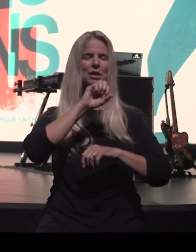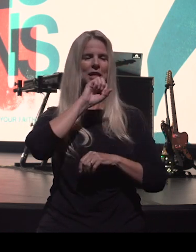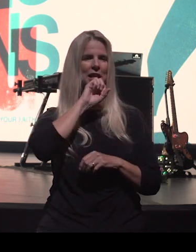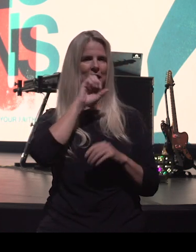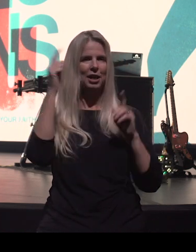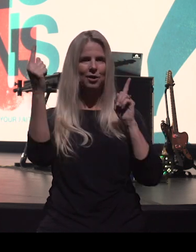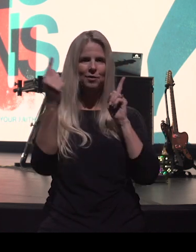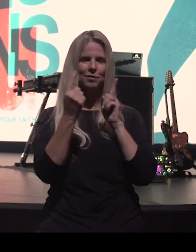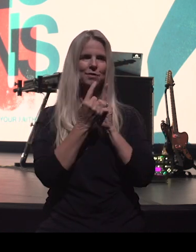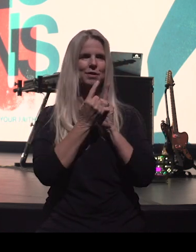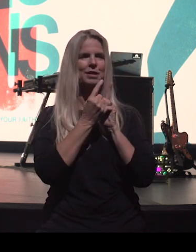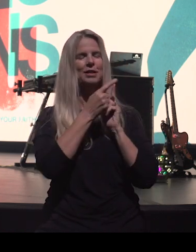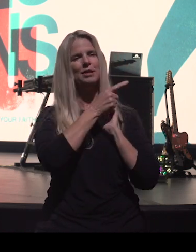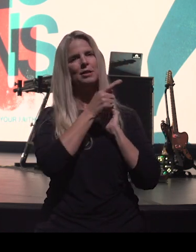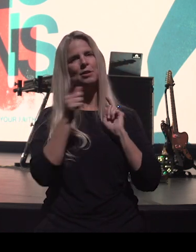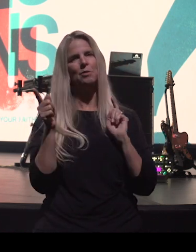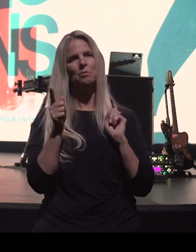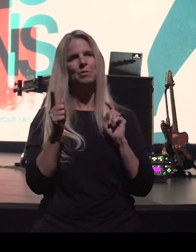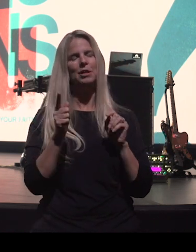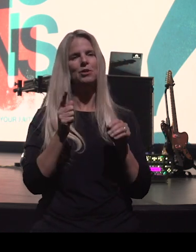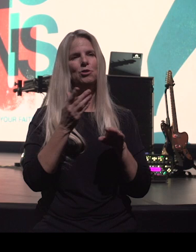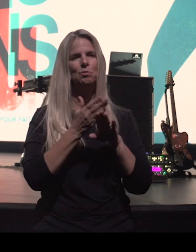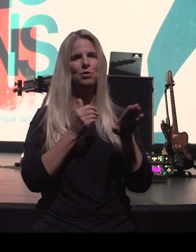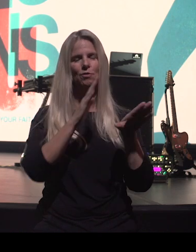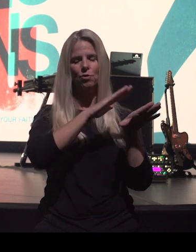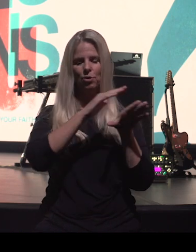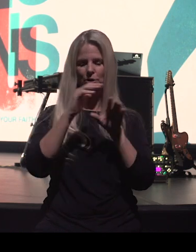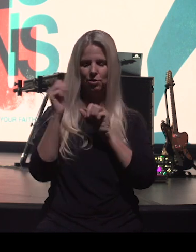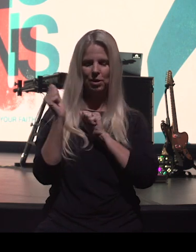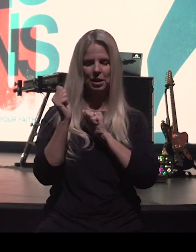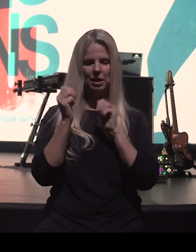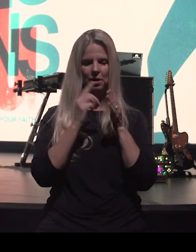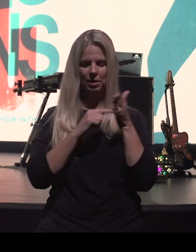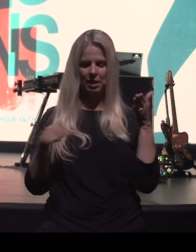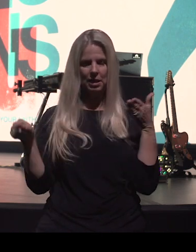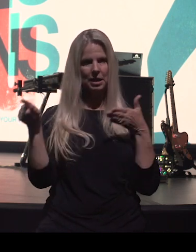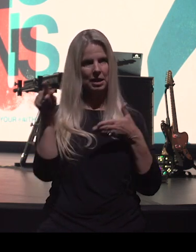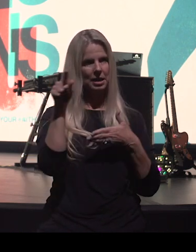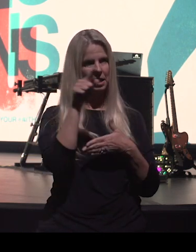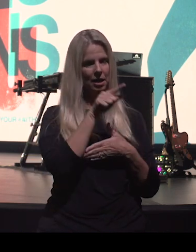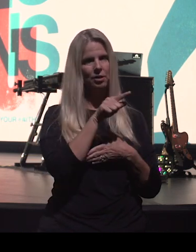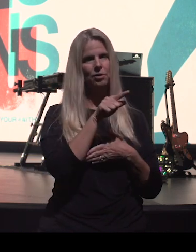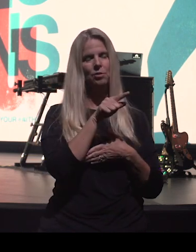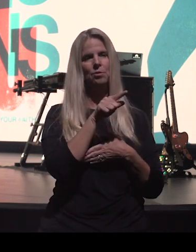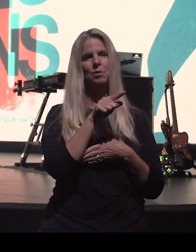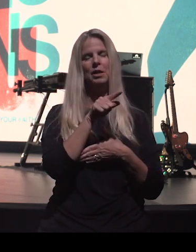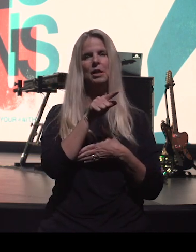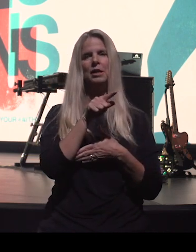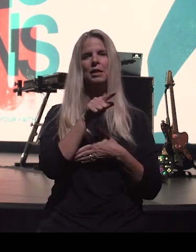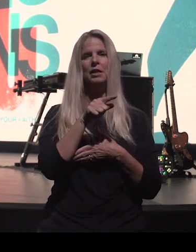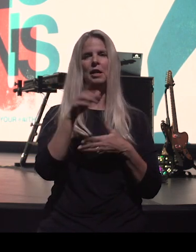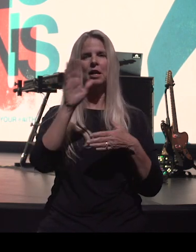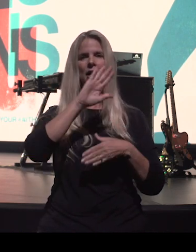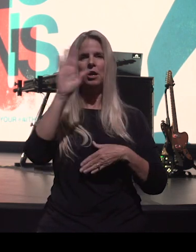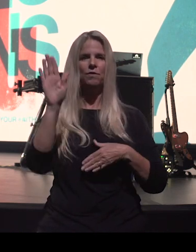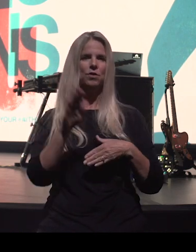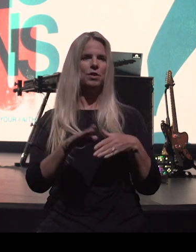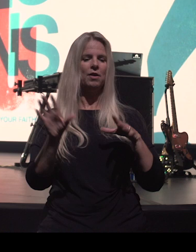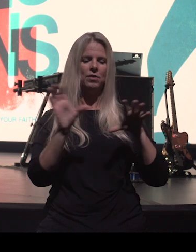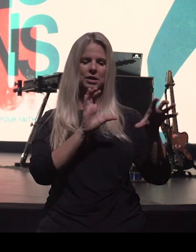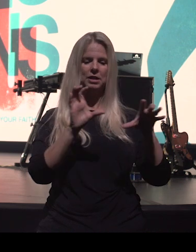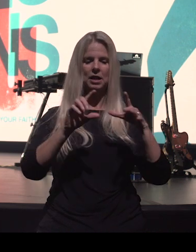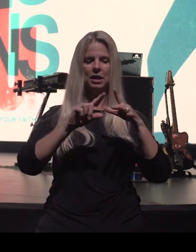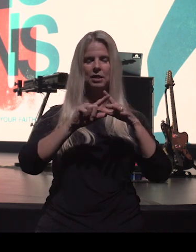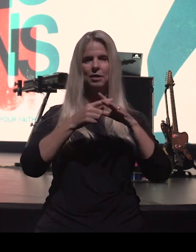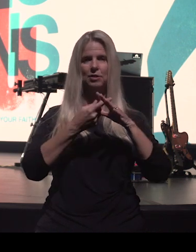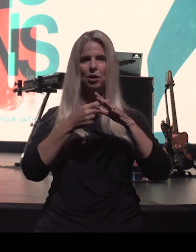here in the courtyard as you leave service. Next week, also, for those of you that are newer to CCV, if you've never been to Starting Point, it's